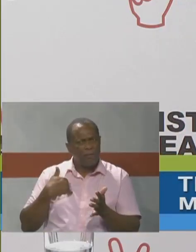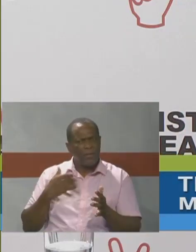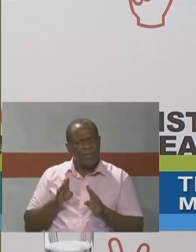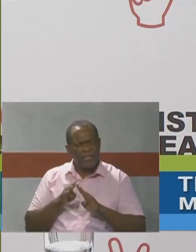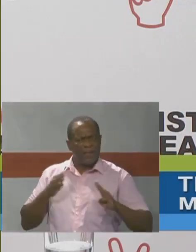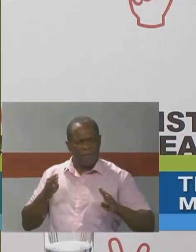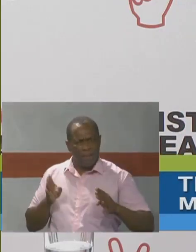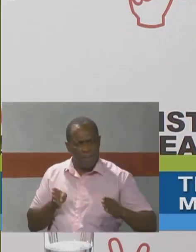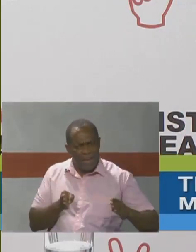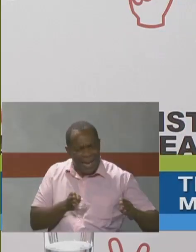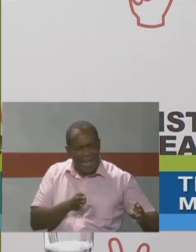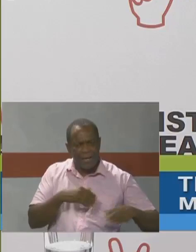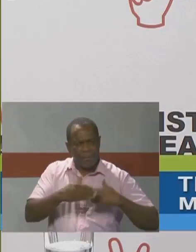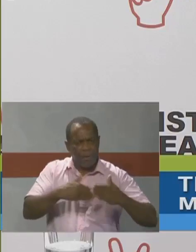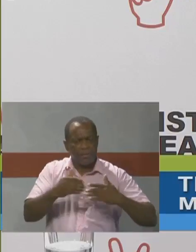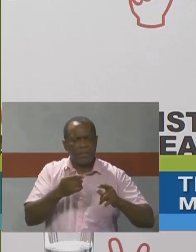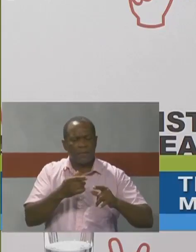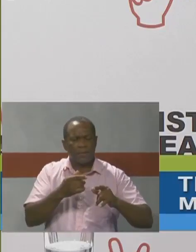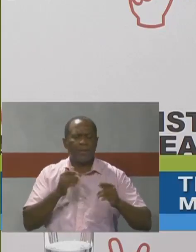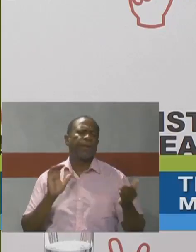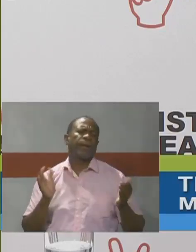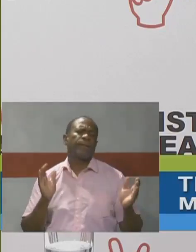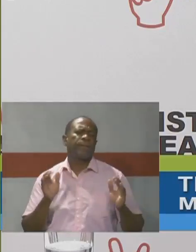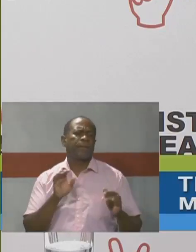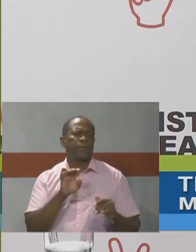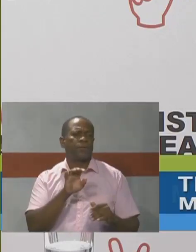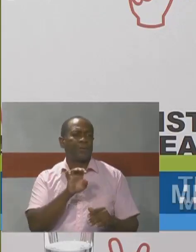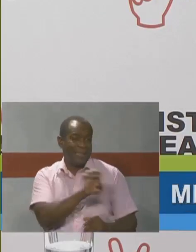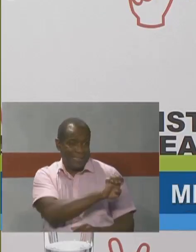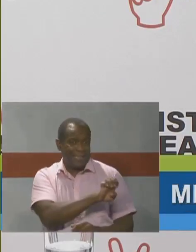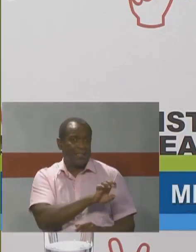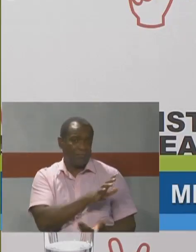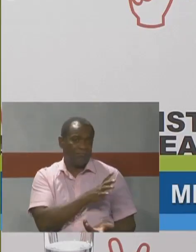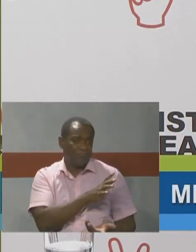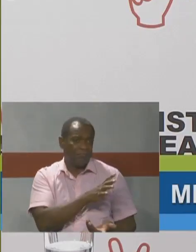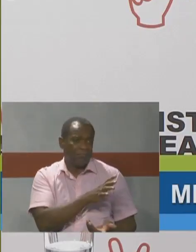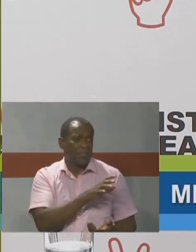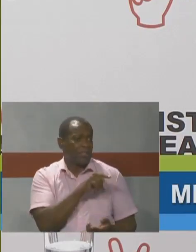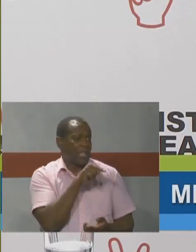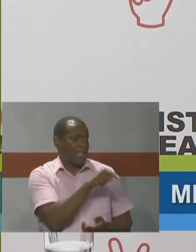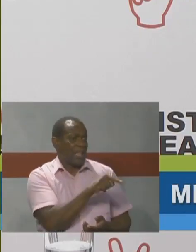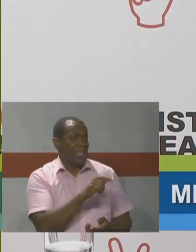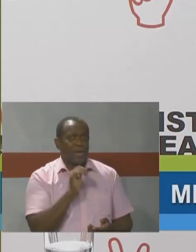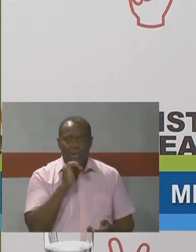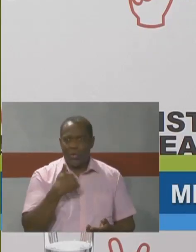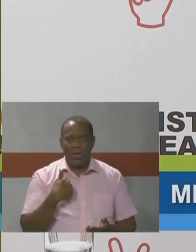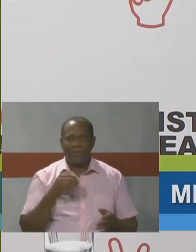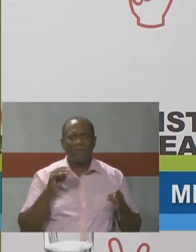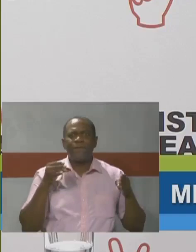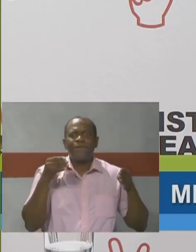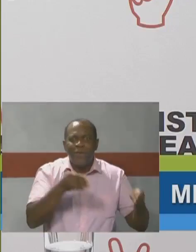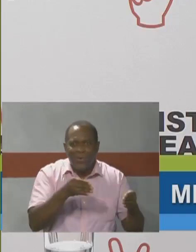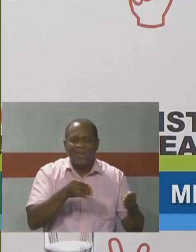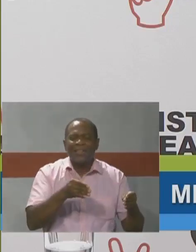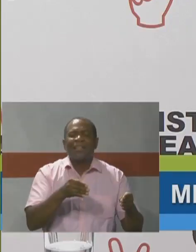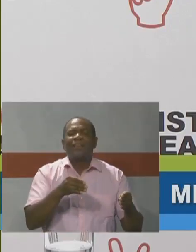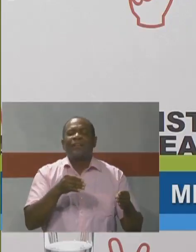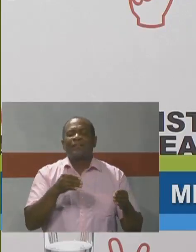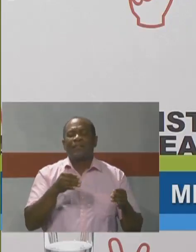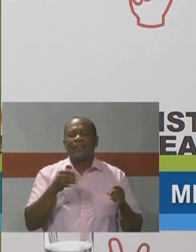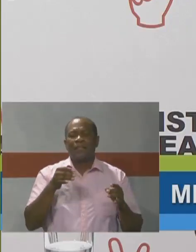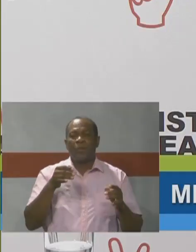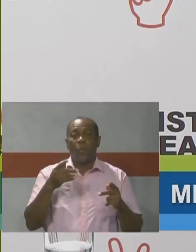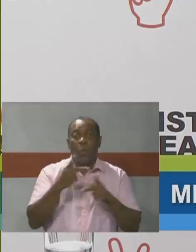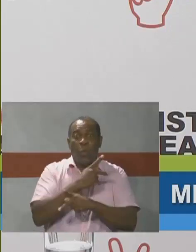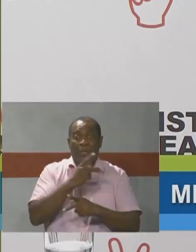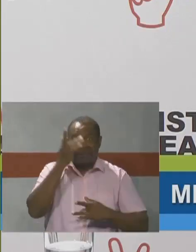that didn't have to cater for the most severely ill, that didn't have to cater, like North Central, for the highest number of